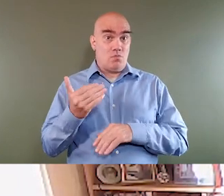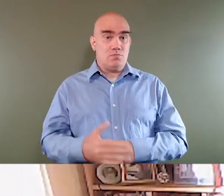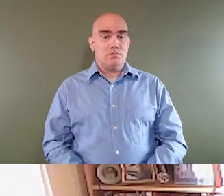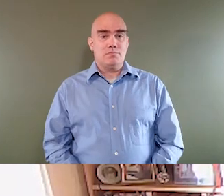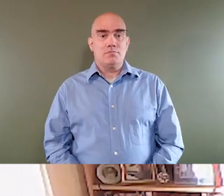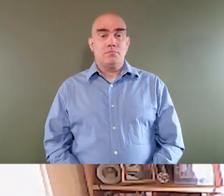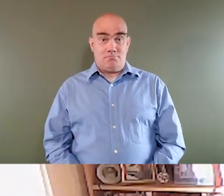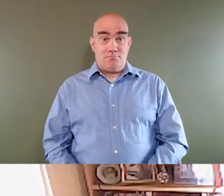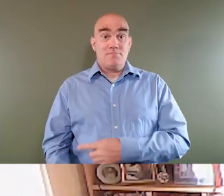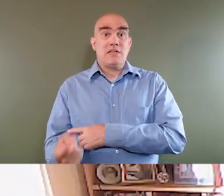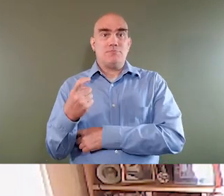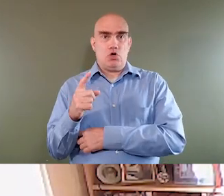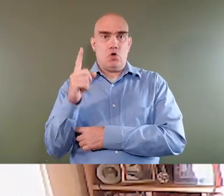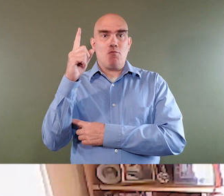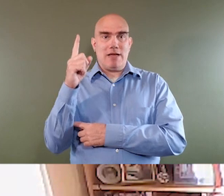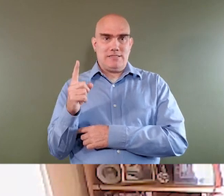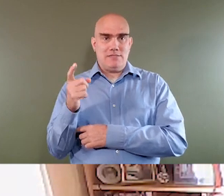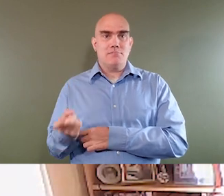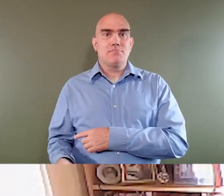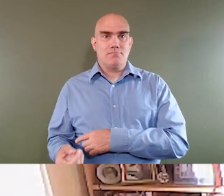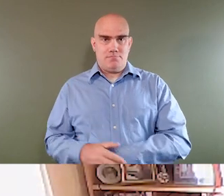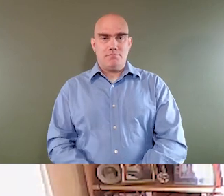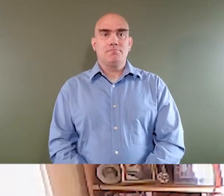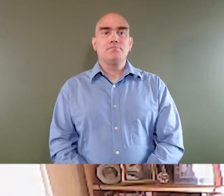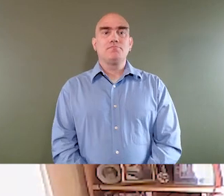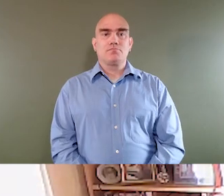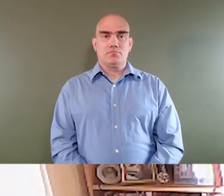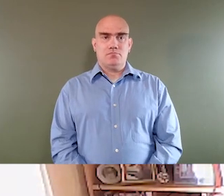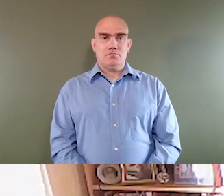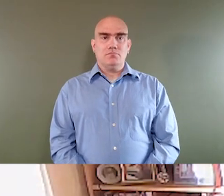Bicep curl to overhead press.